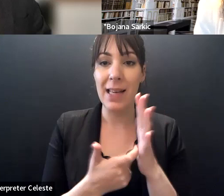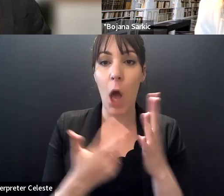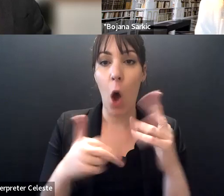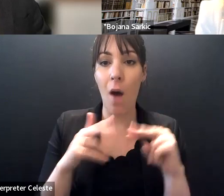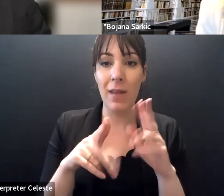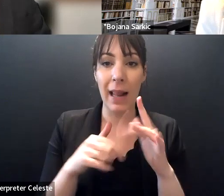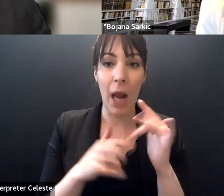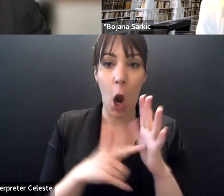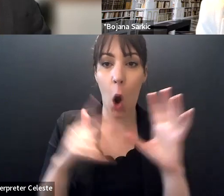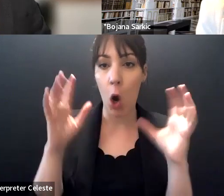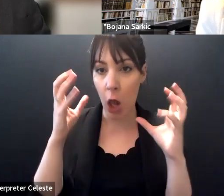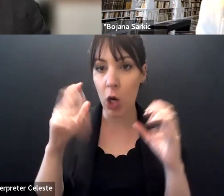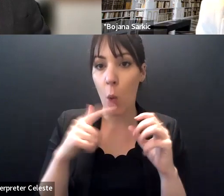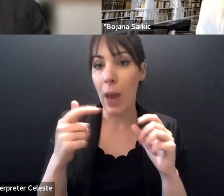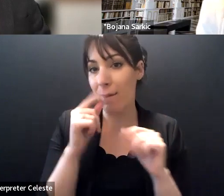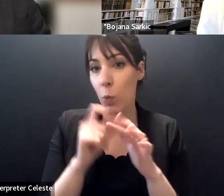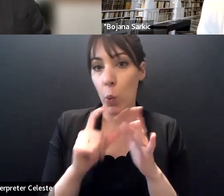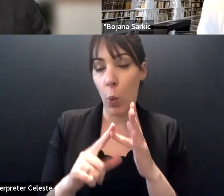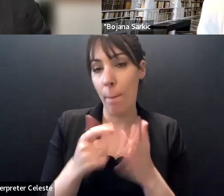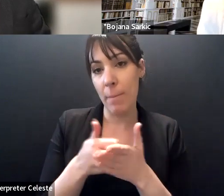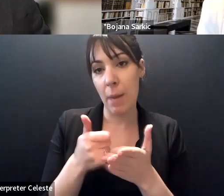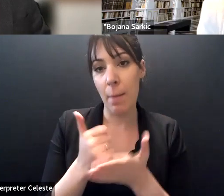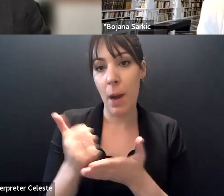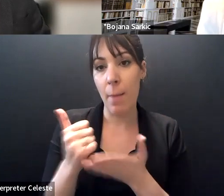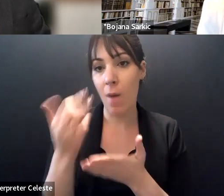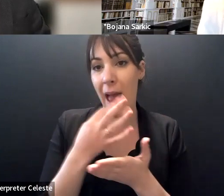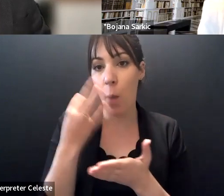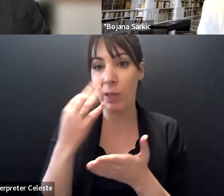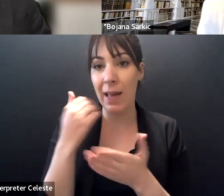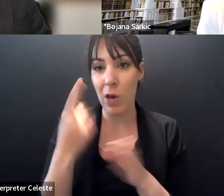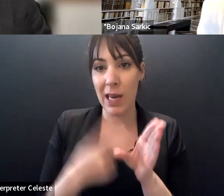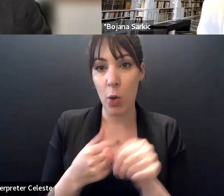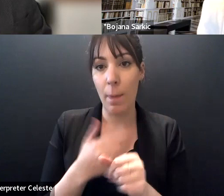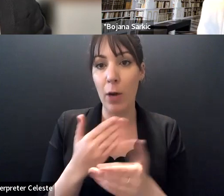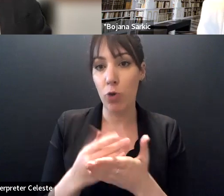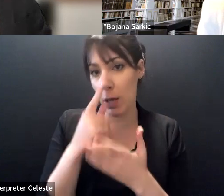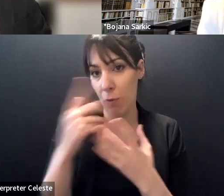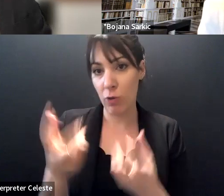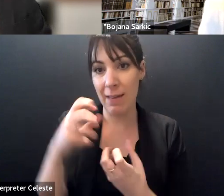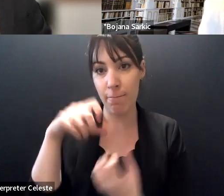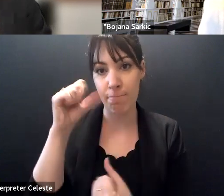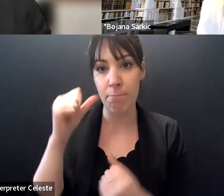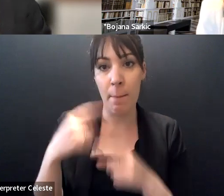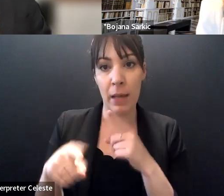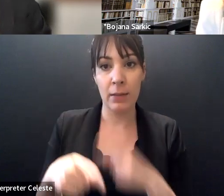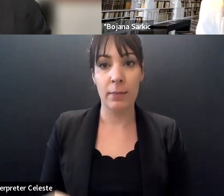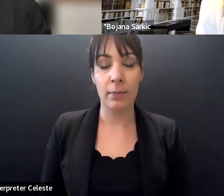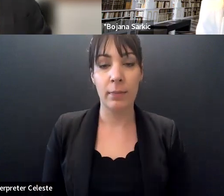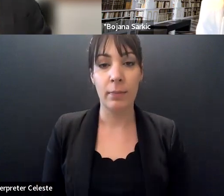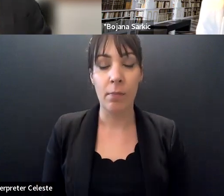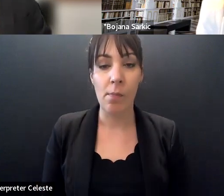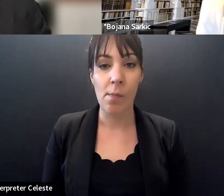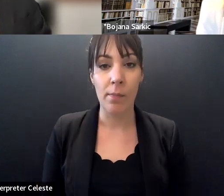clinical hours every year in order to meet accreditation standards and requirements for them to be able to practice